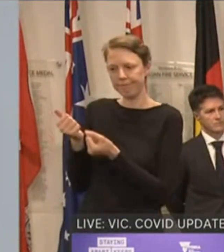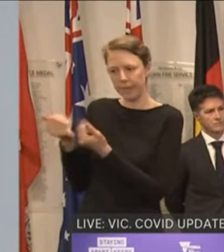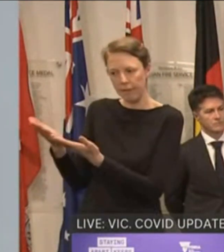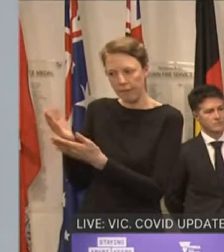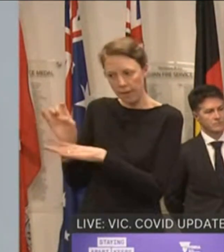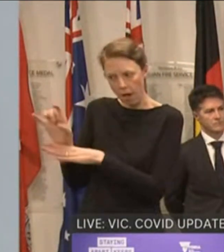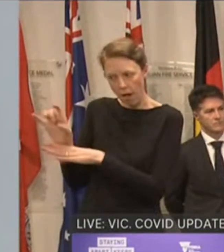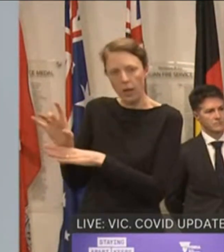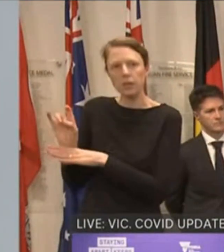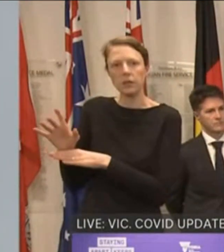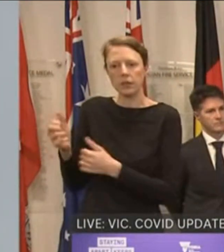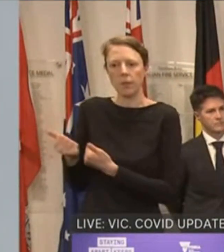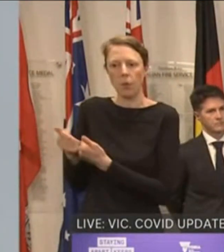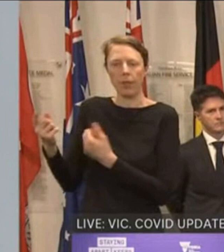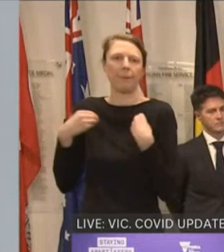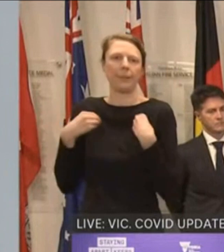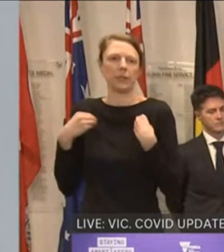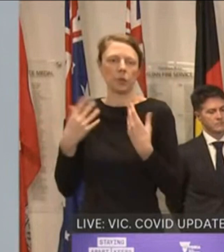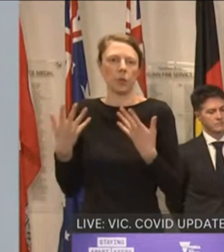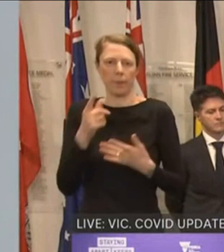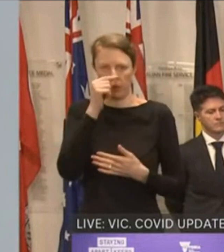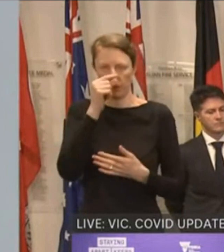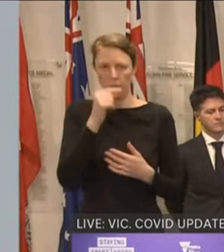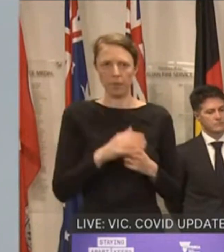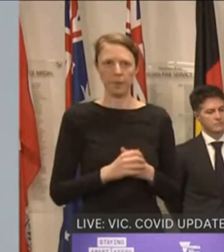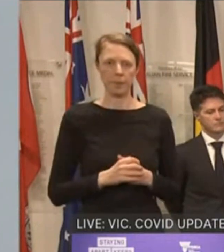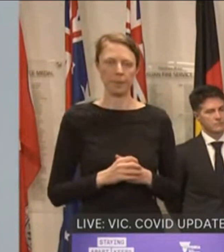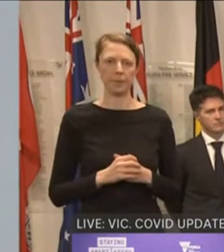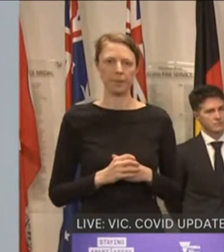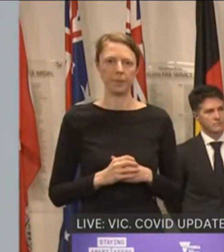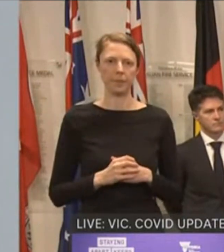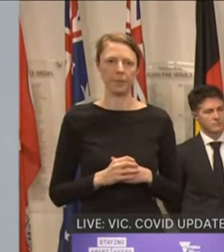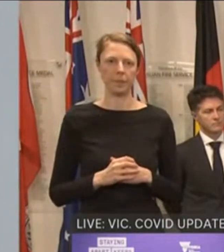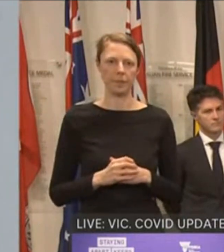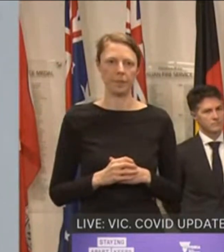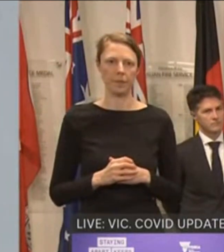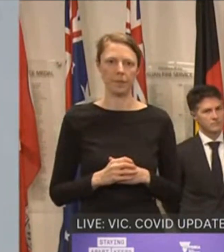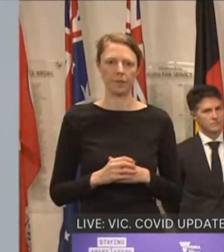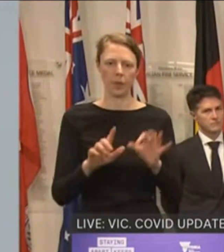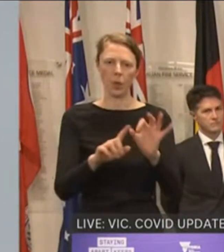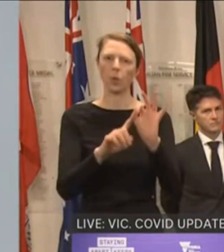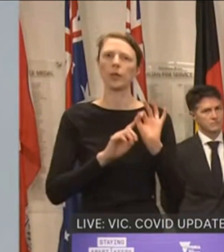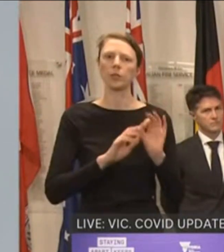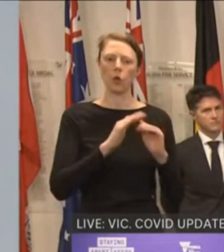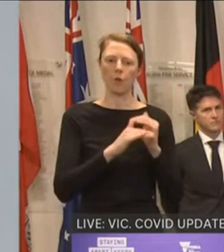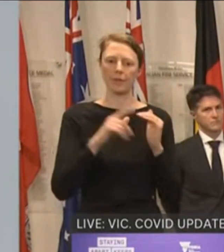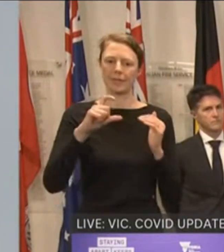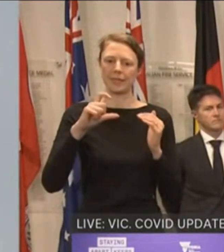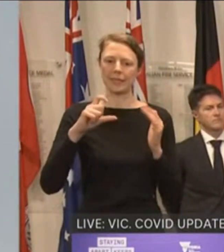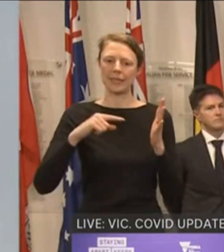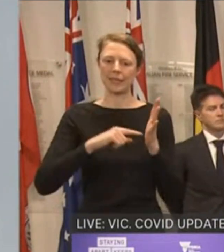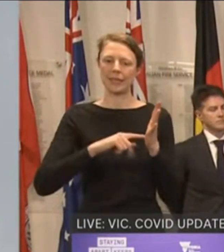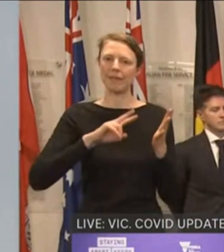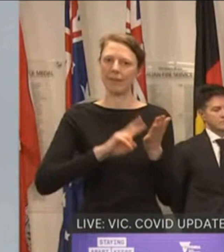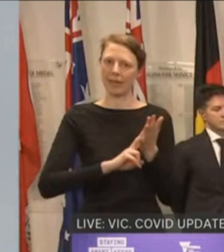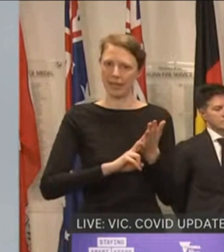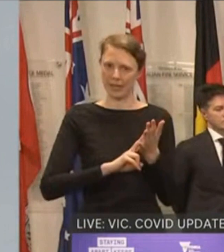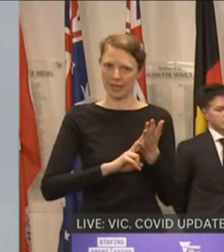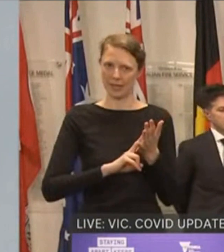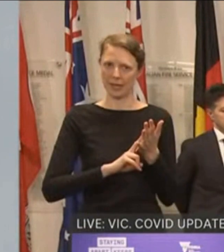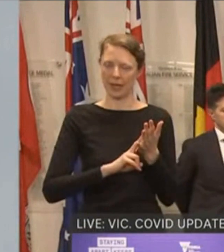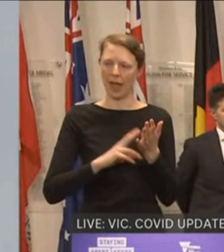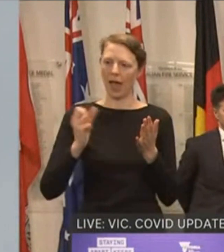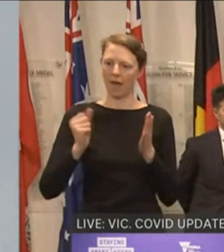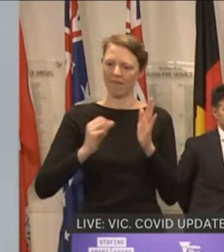in a circumstance where it's useful. So we've used, it's not that we haven't used CCTV, so it's really on a